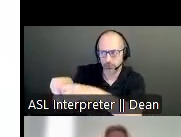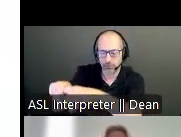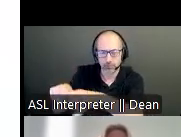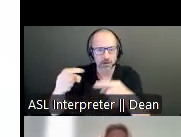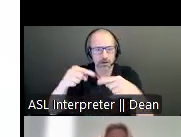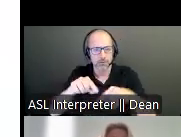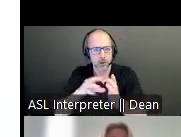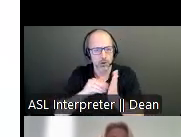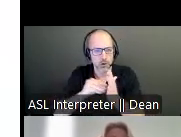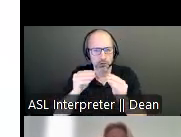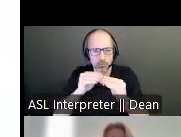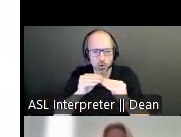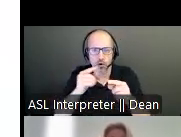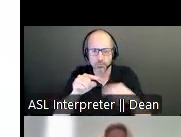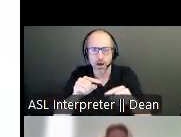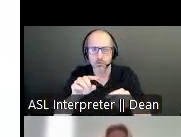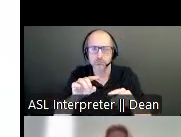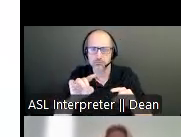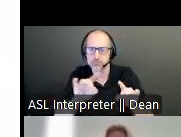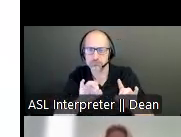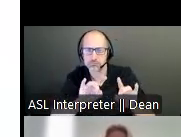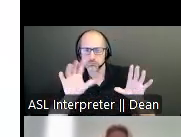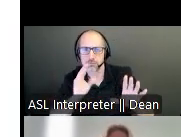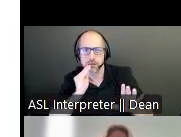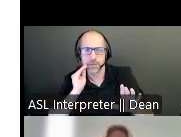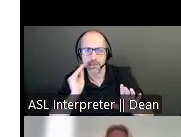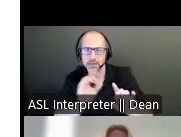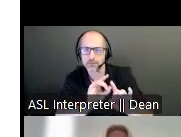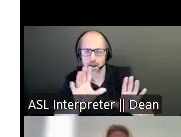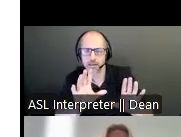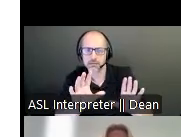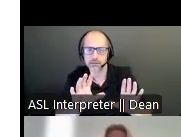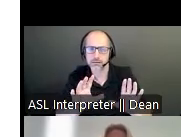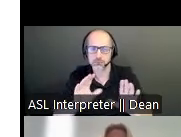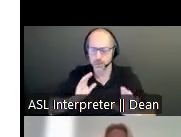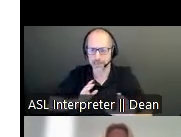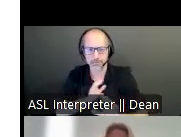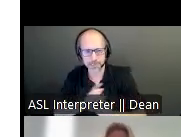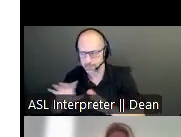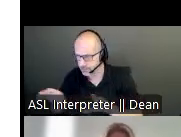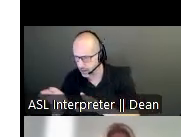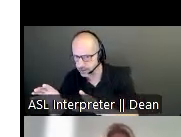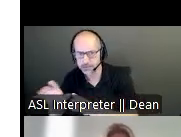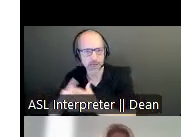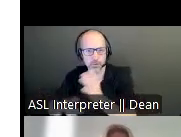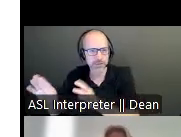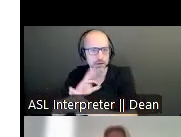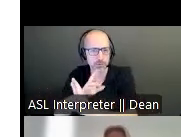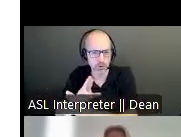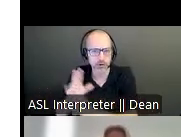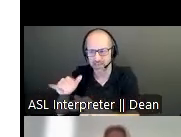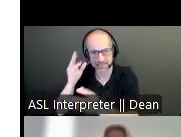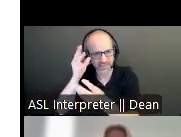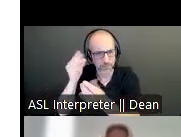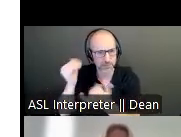the Domestic Violence Death Review Committee does, and specifically about these themed reports that we are reporting on today.